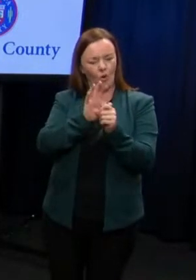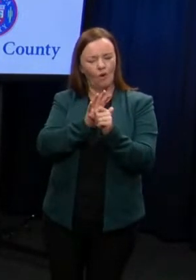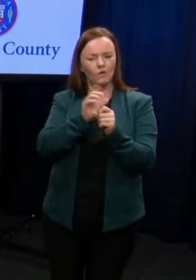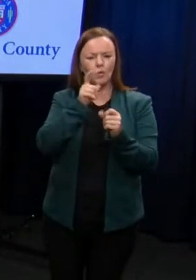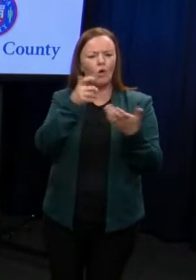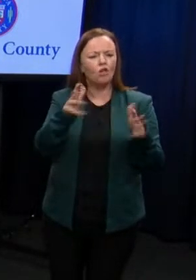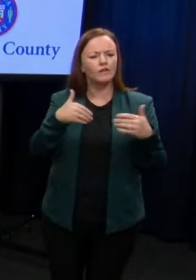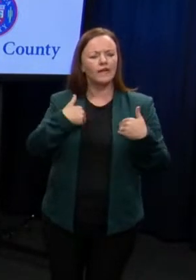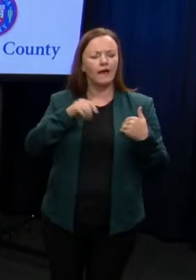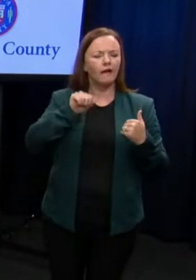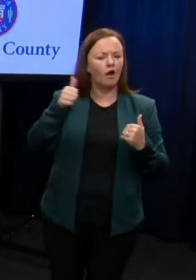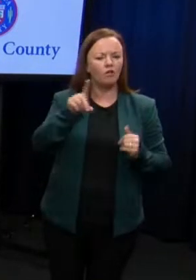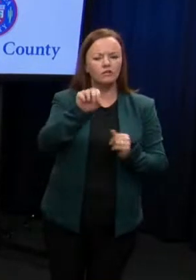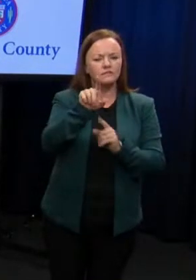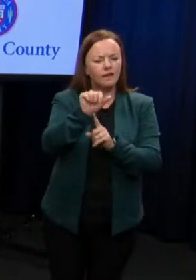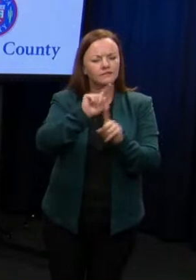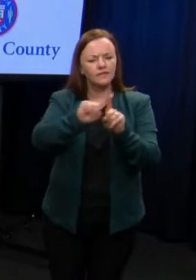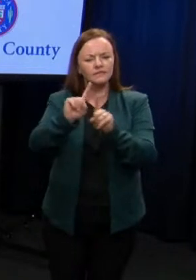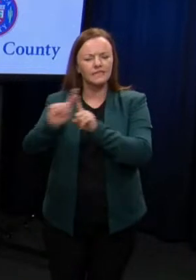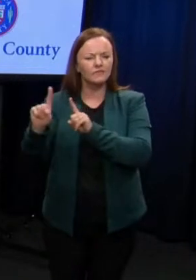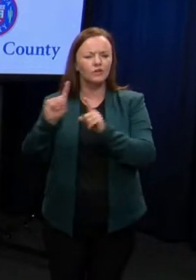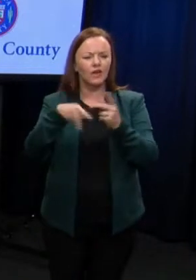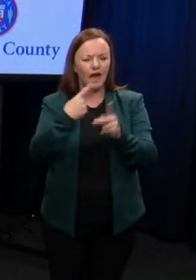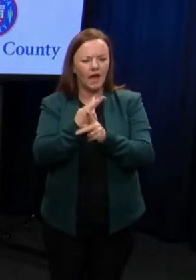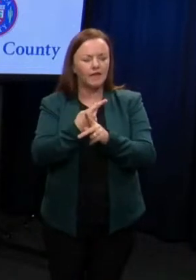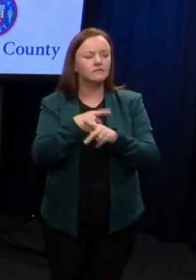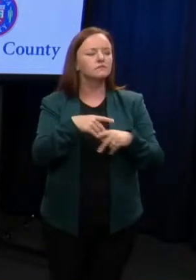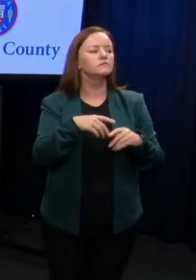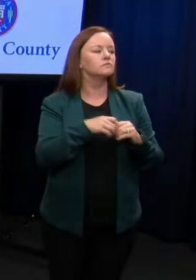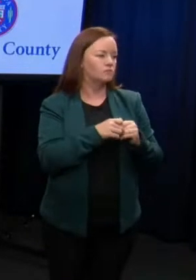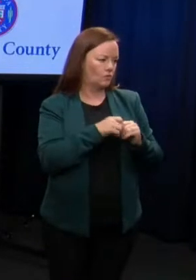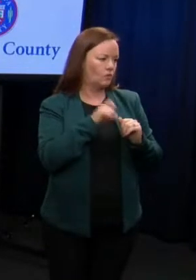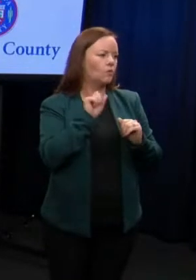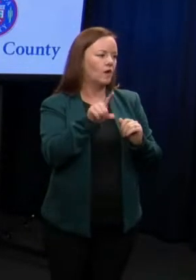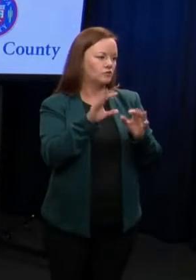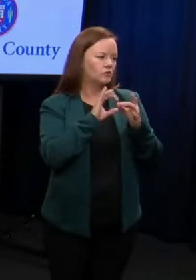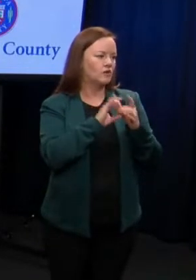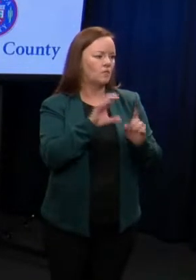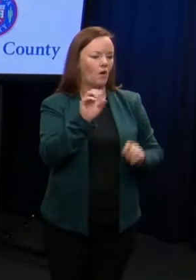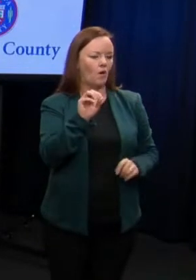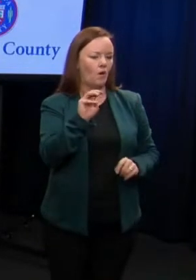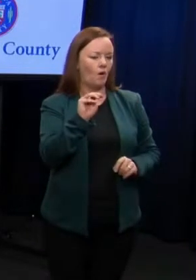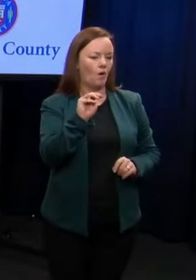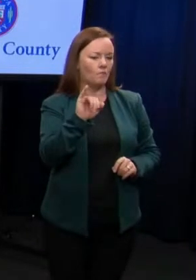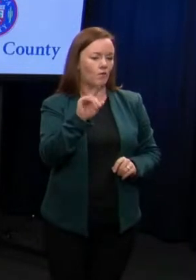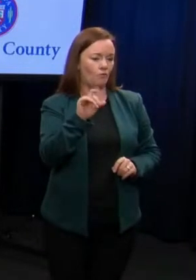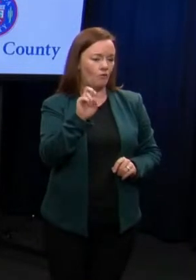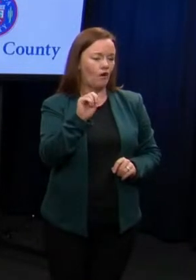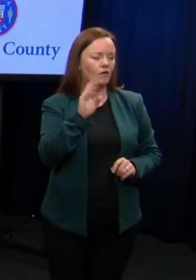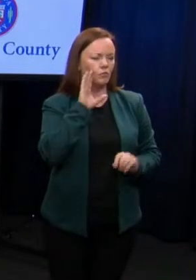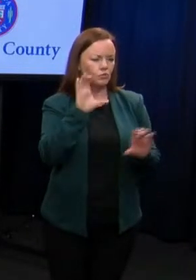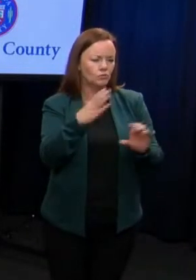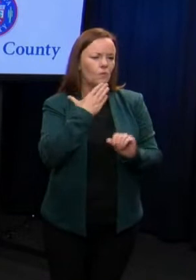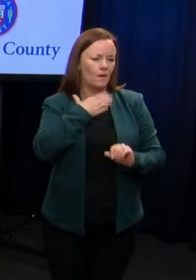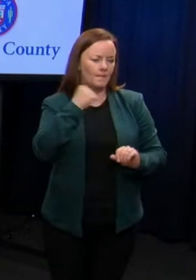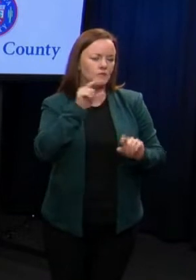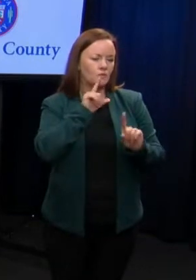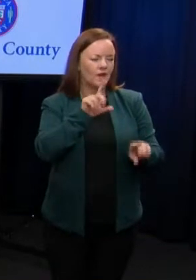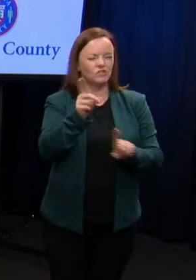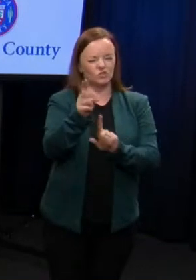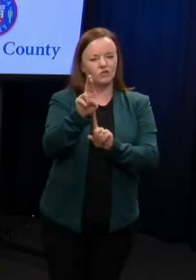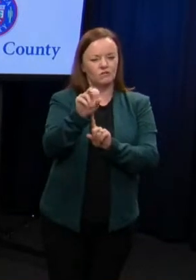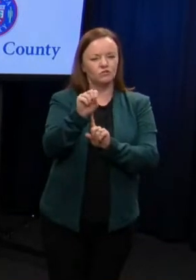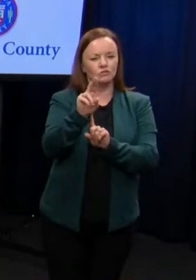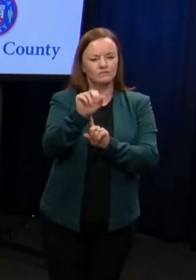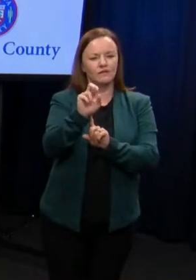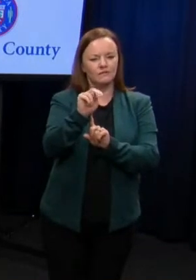variant? So an Omicron question. We'll do our best. Dr. Sonnenschein will do her best to address